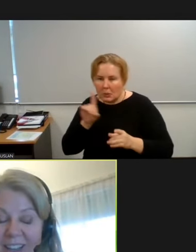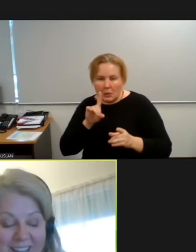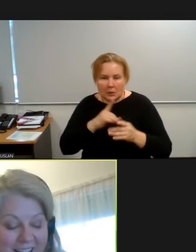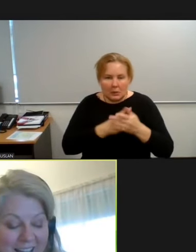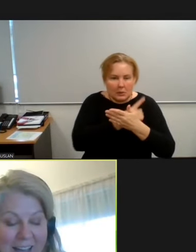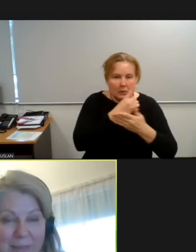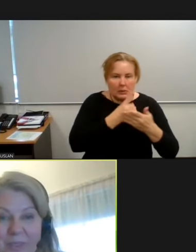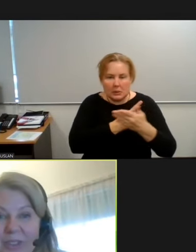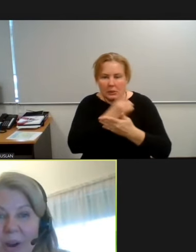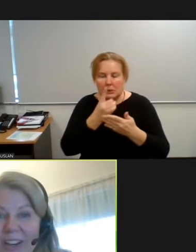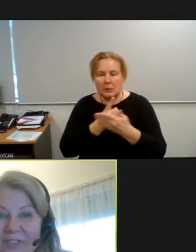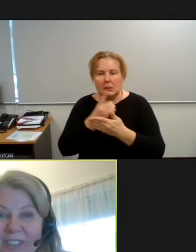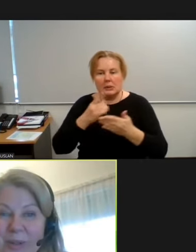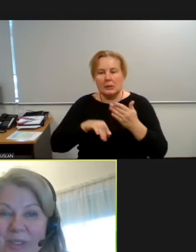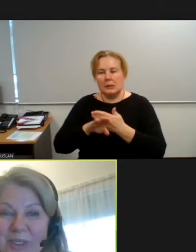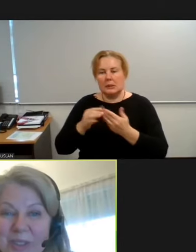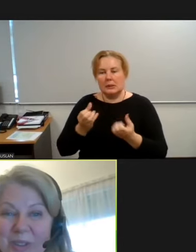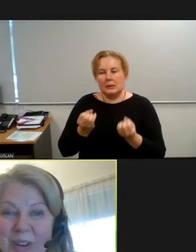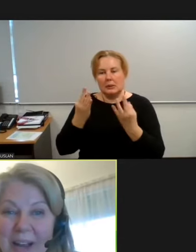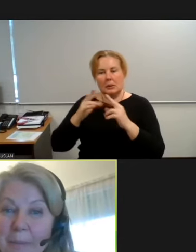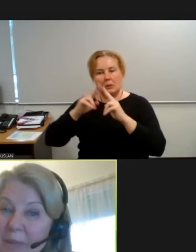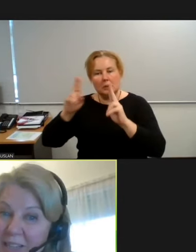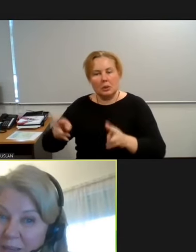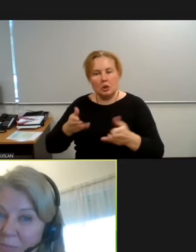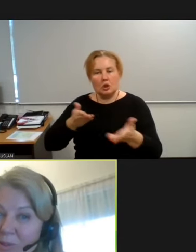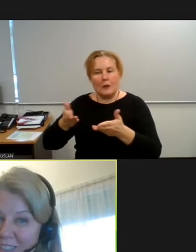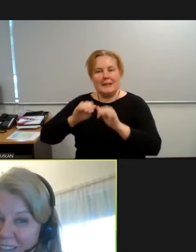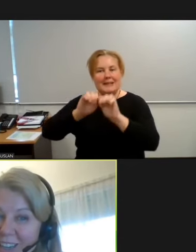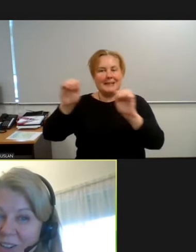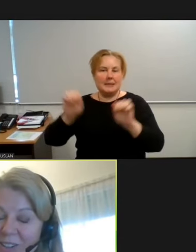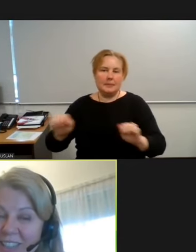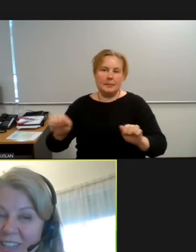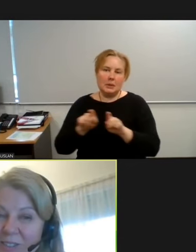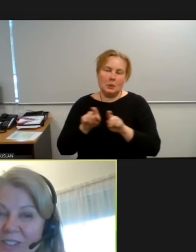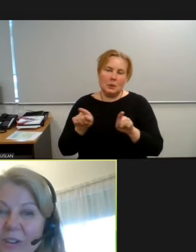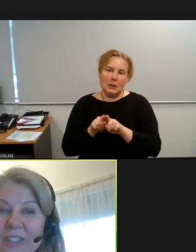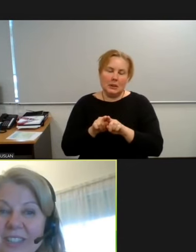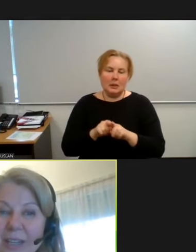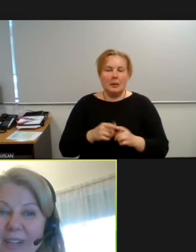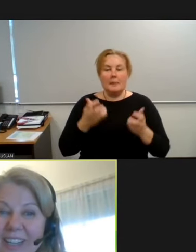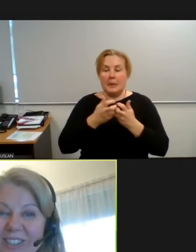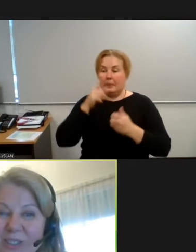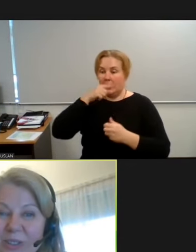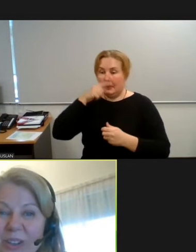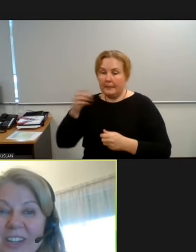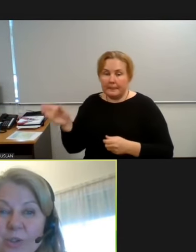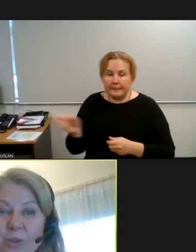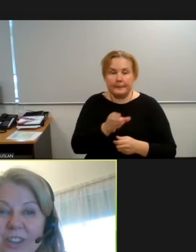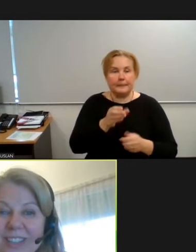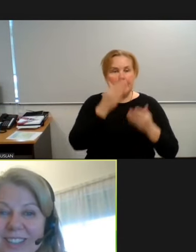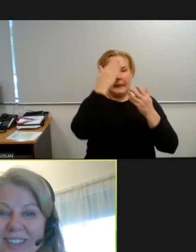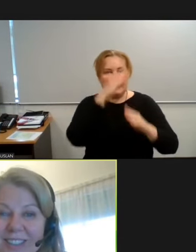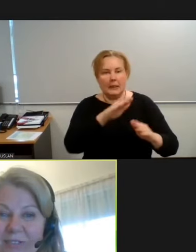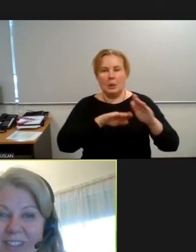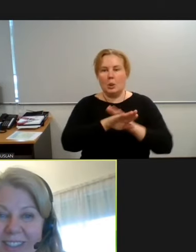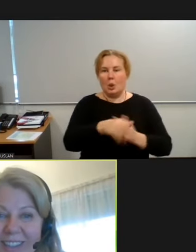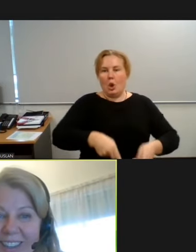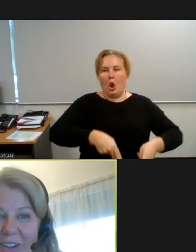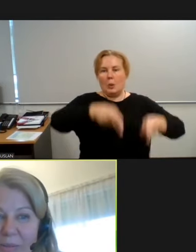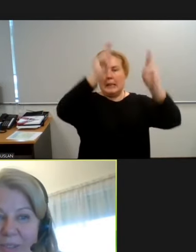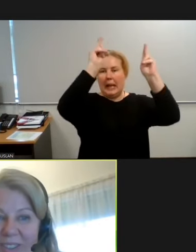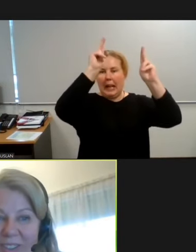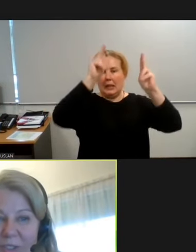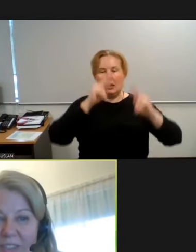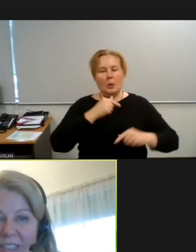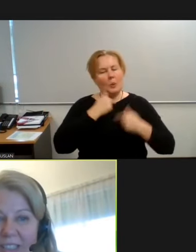well. So in response to many people staying in hotels, obviously we need to do things a little differently in